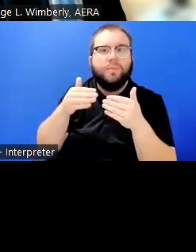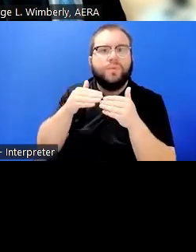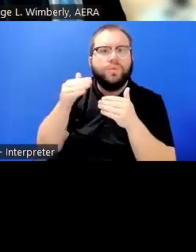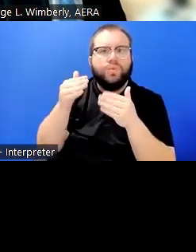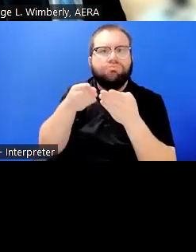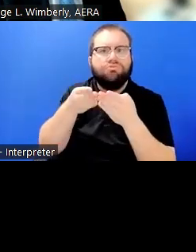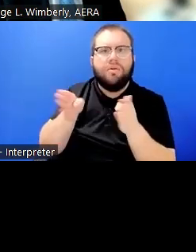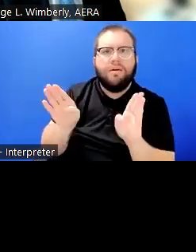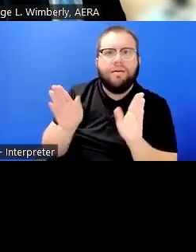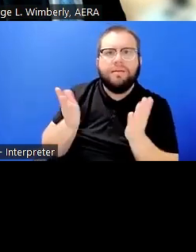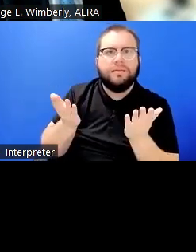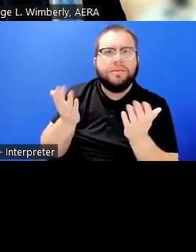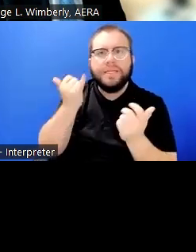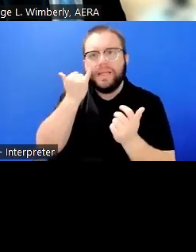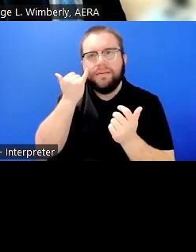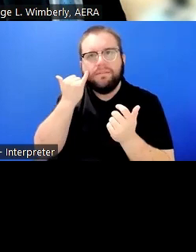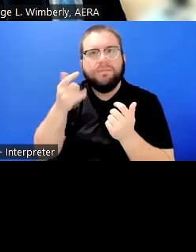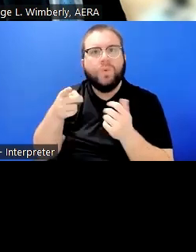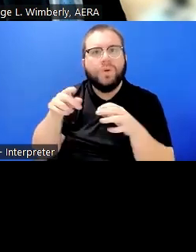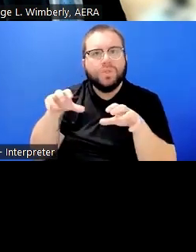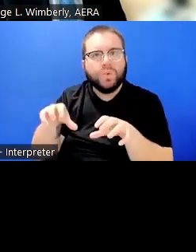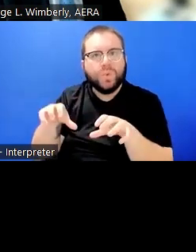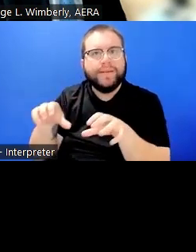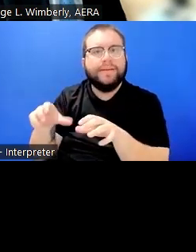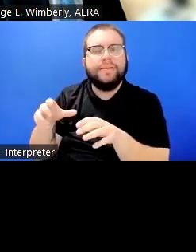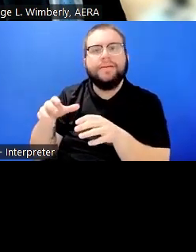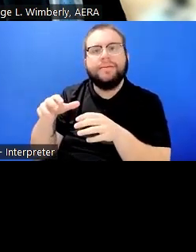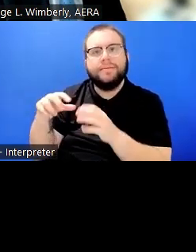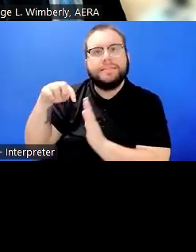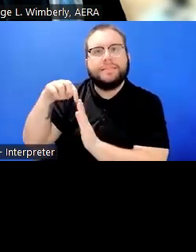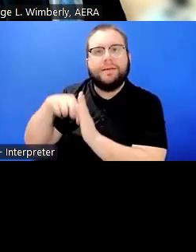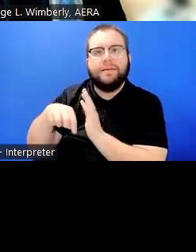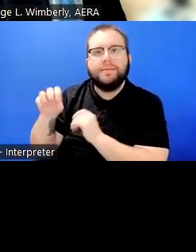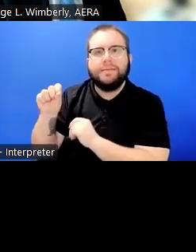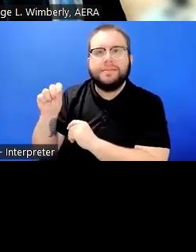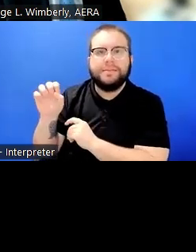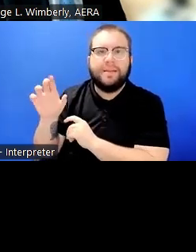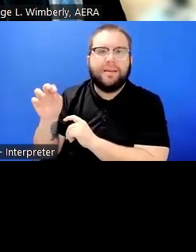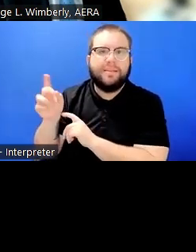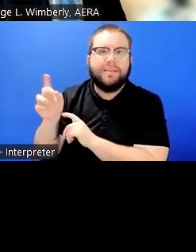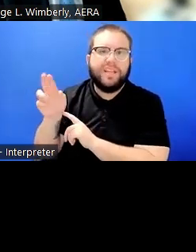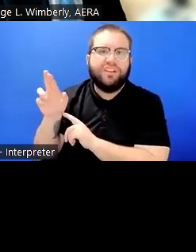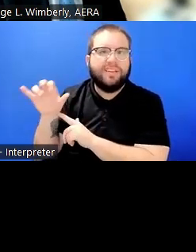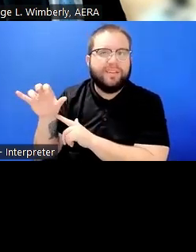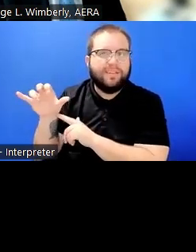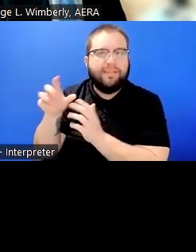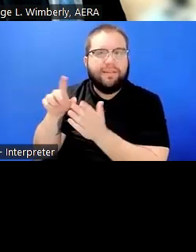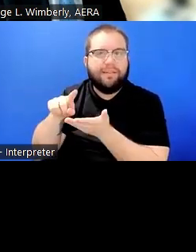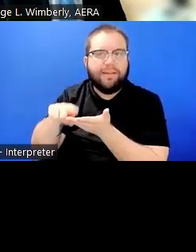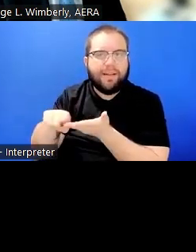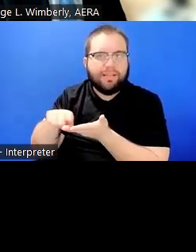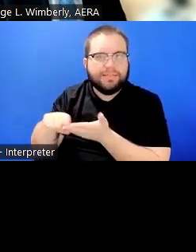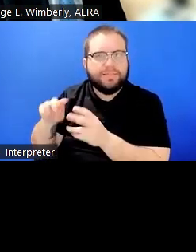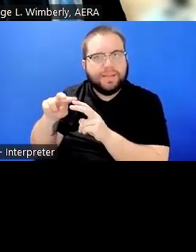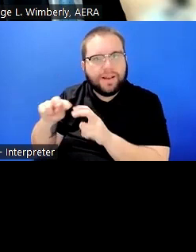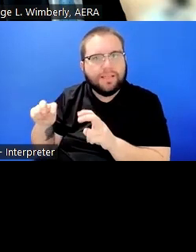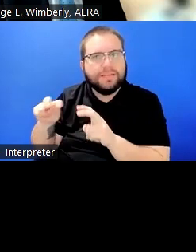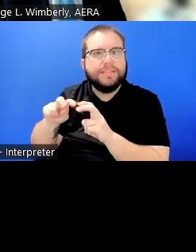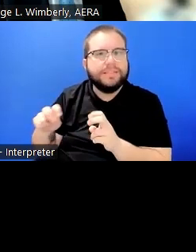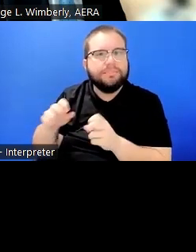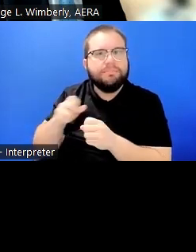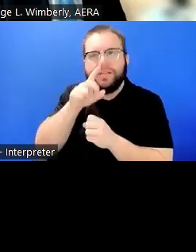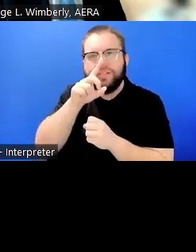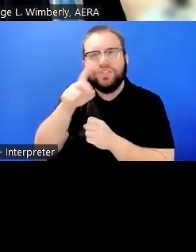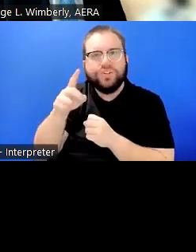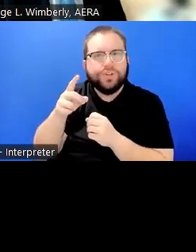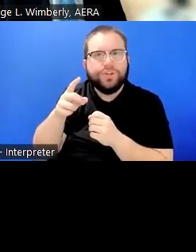doing secondary analysis and things, that it's important that you're talking about things like selection bias. That's very